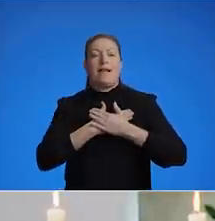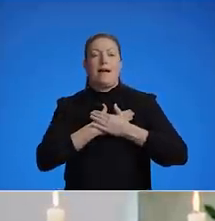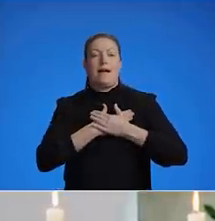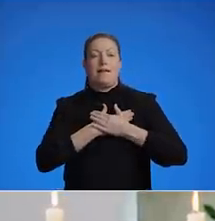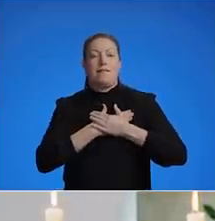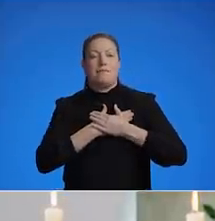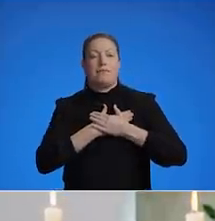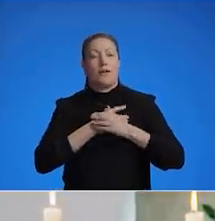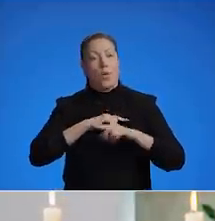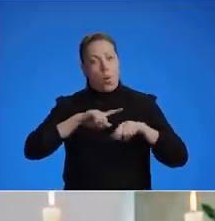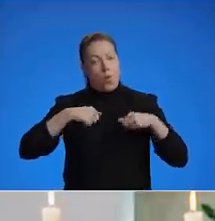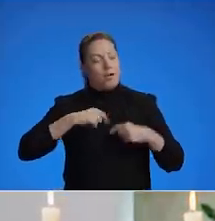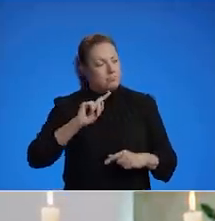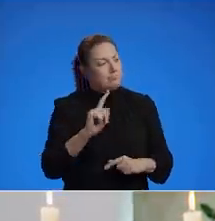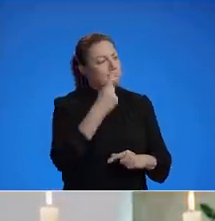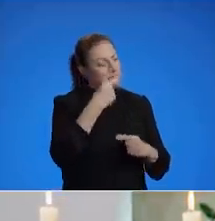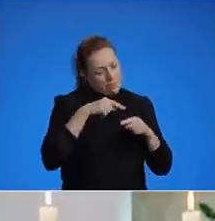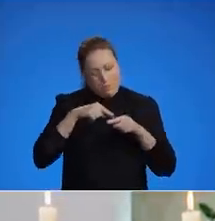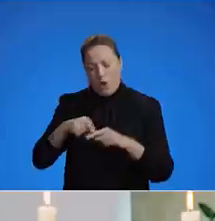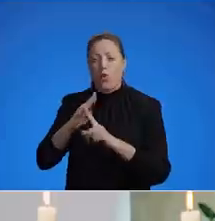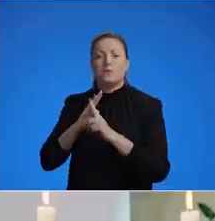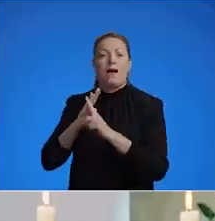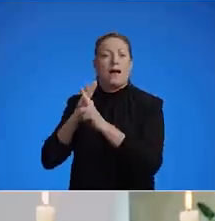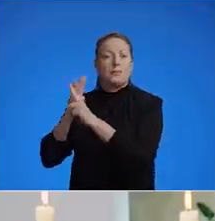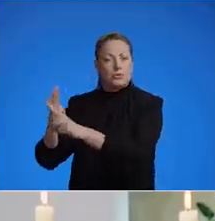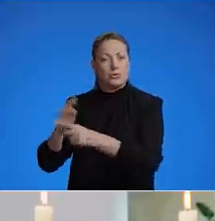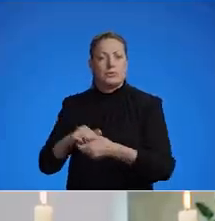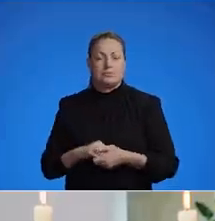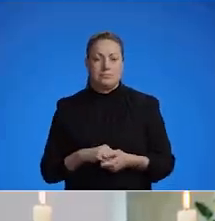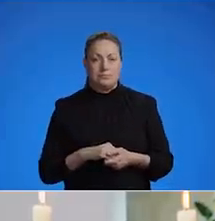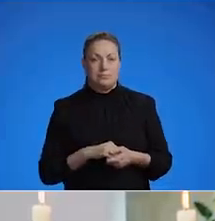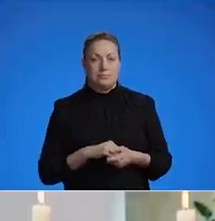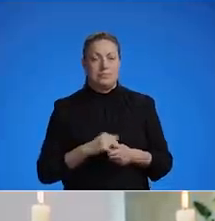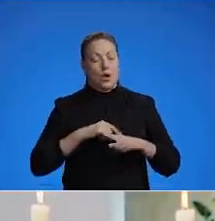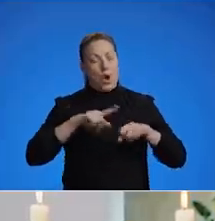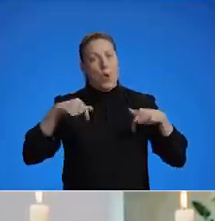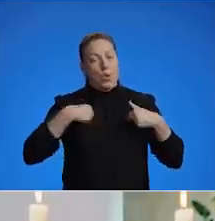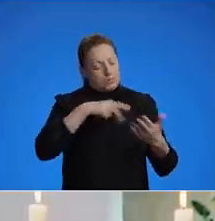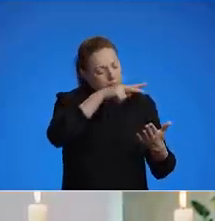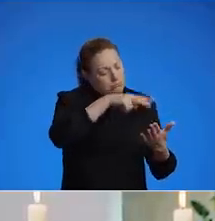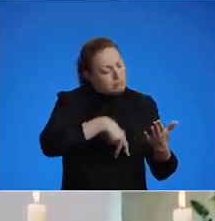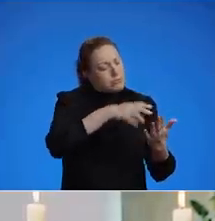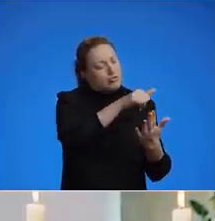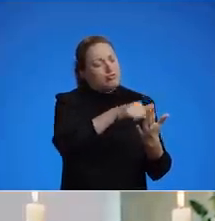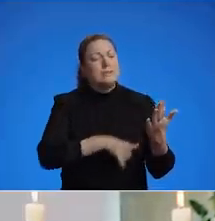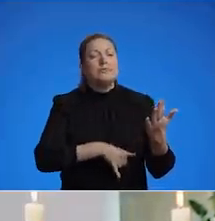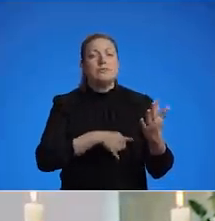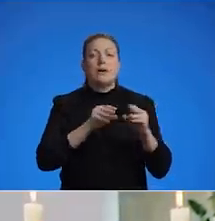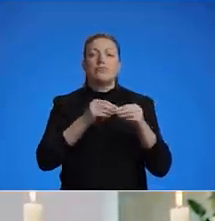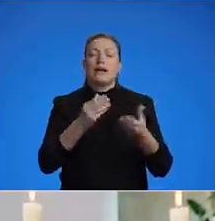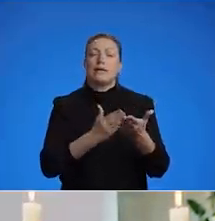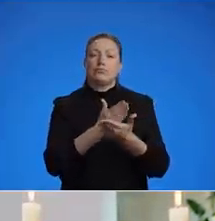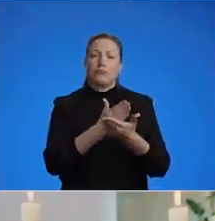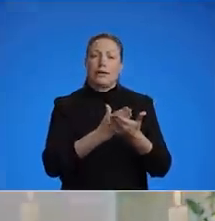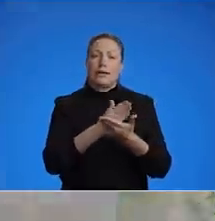for the disciples, so now for us he opens the scriptures and breaks the bread. Therefore, Father, most merciful,